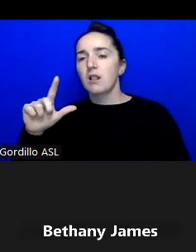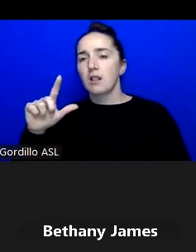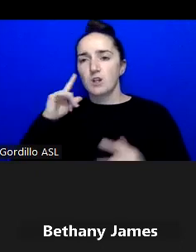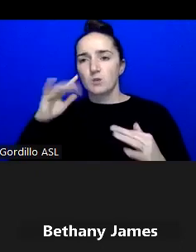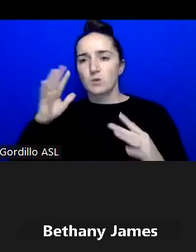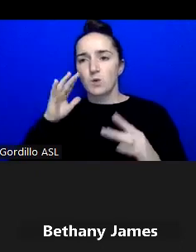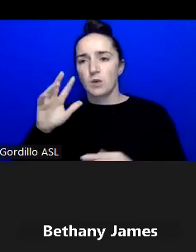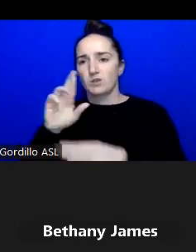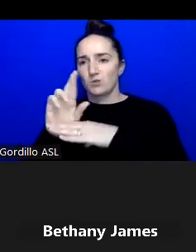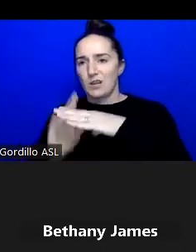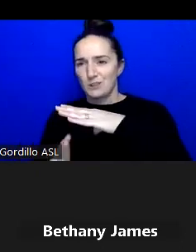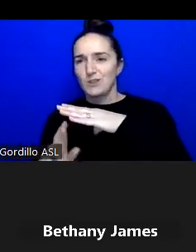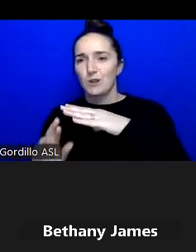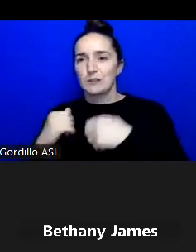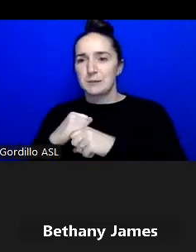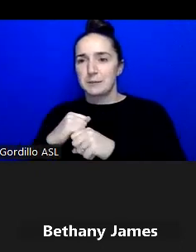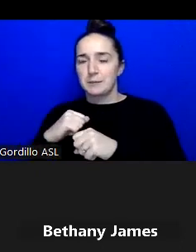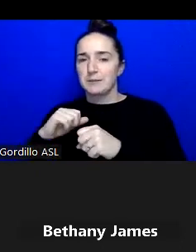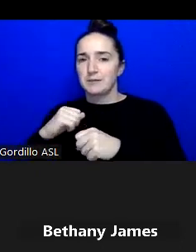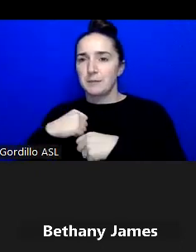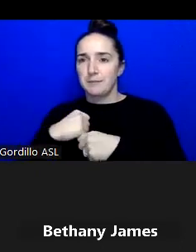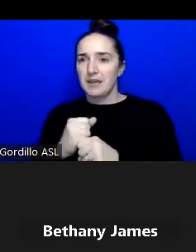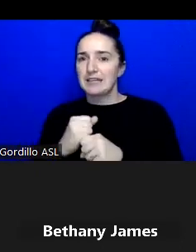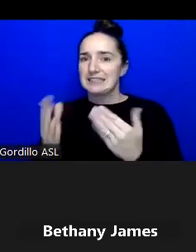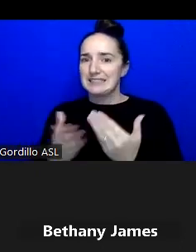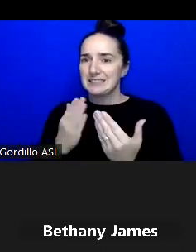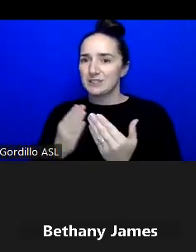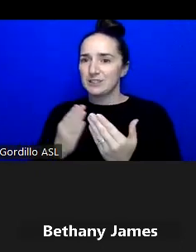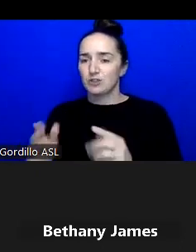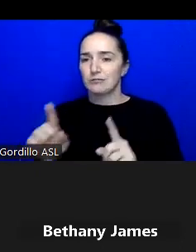noise that's going on around us. So they're perpetually having to work on